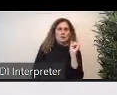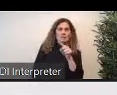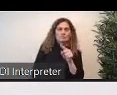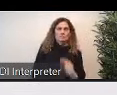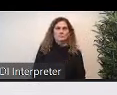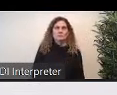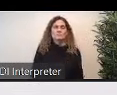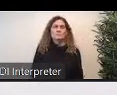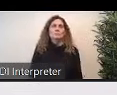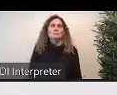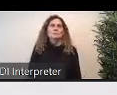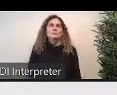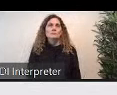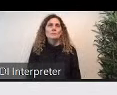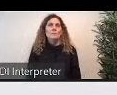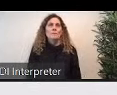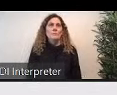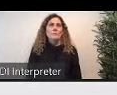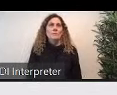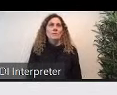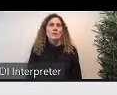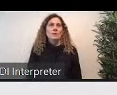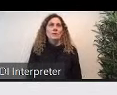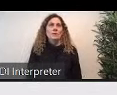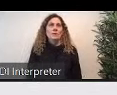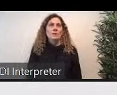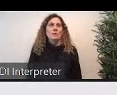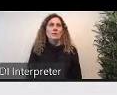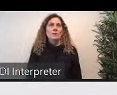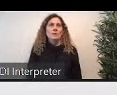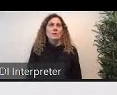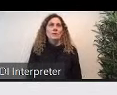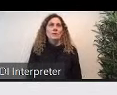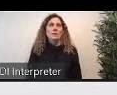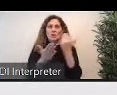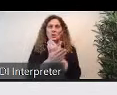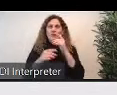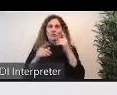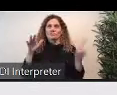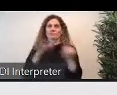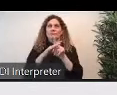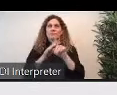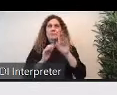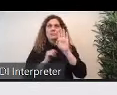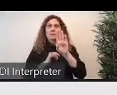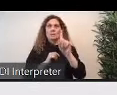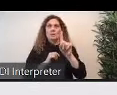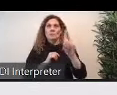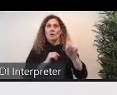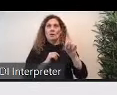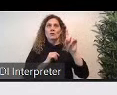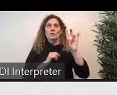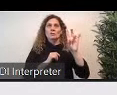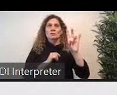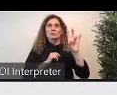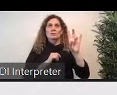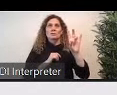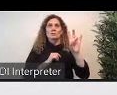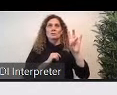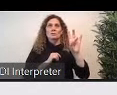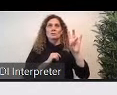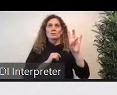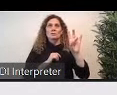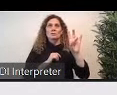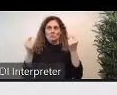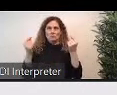in Milwaukee, what additional steps are you taking to try to guard the Black and Latinx communities, which have already